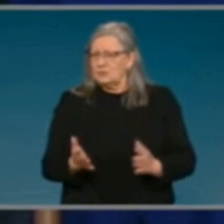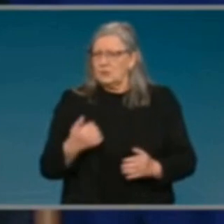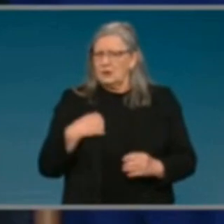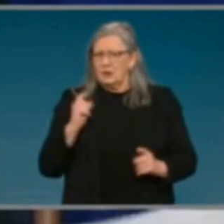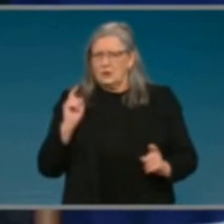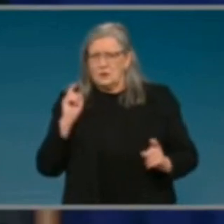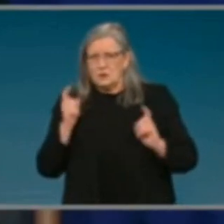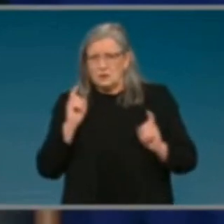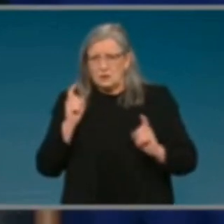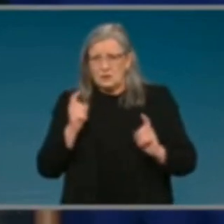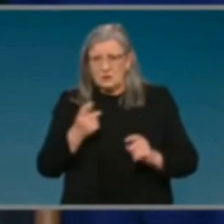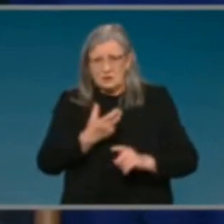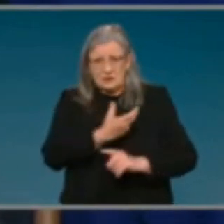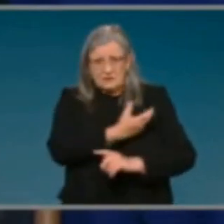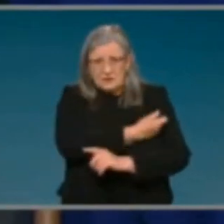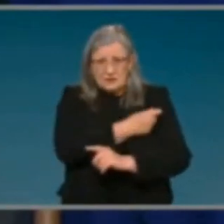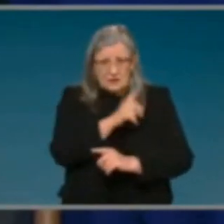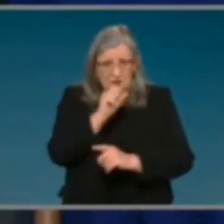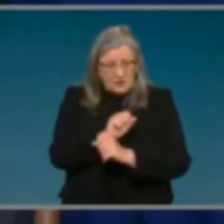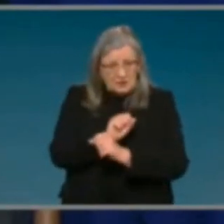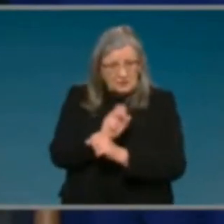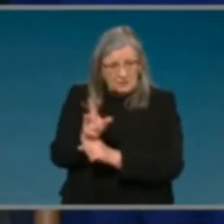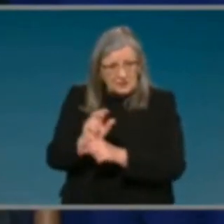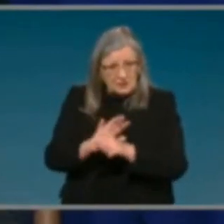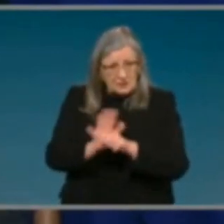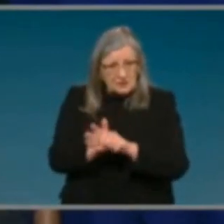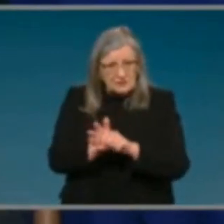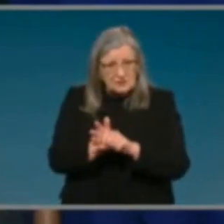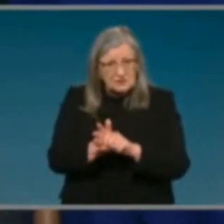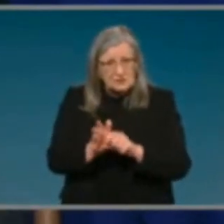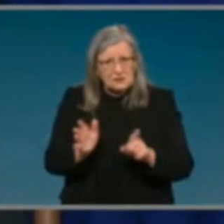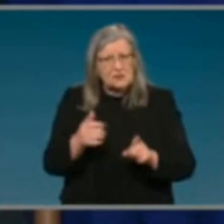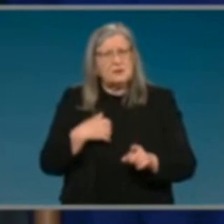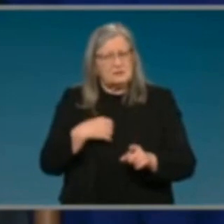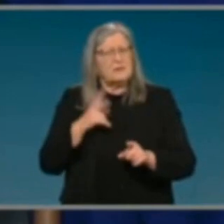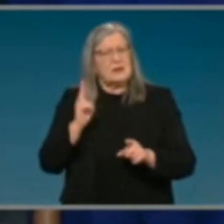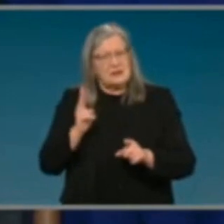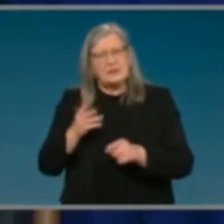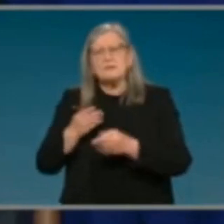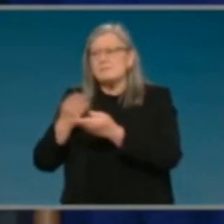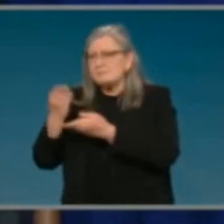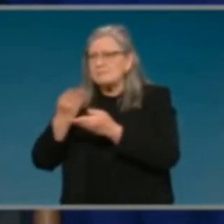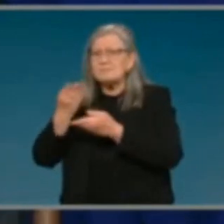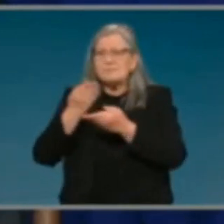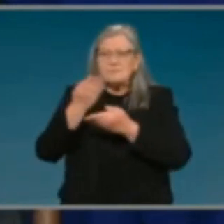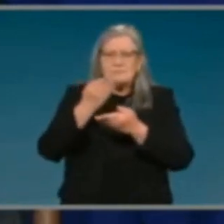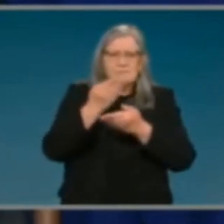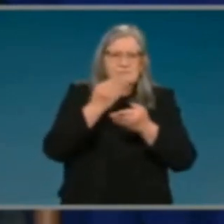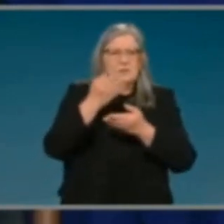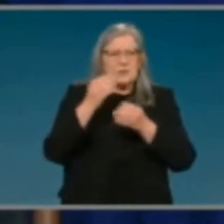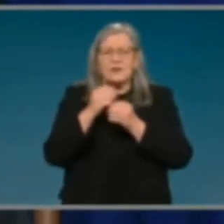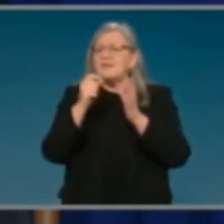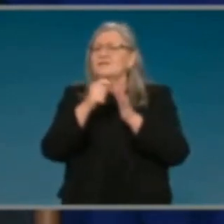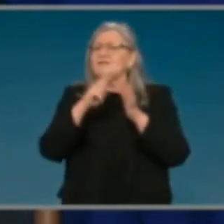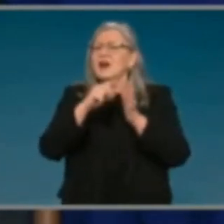with the CEOs of our two major suppliers of vaccine at the moment, Moderna and Pfizer. Both